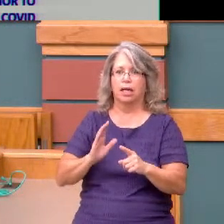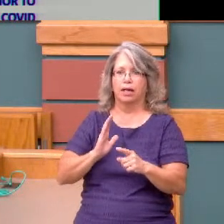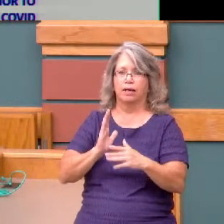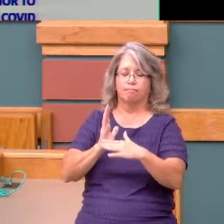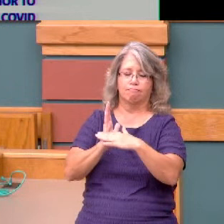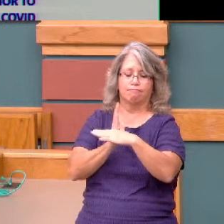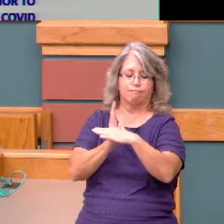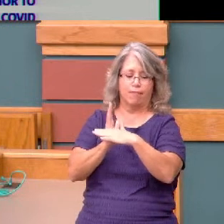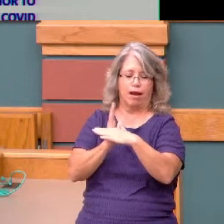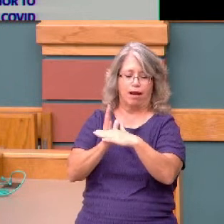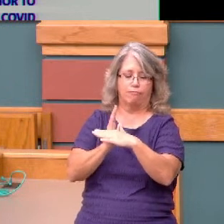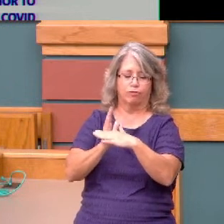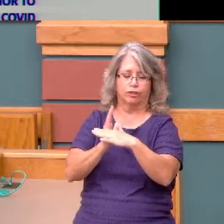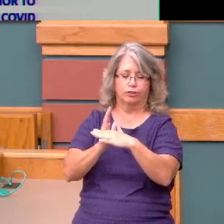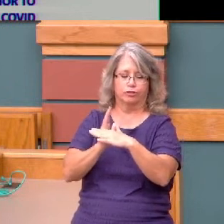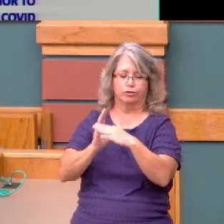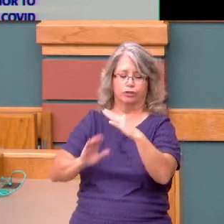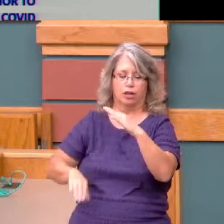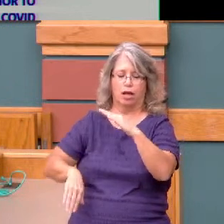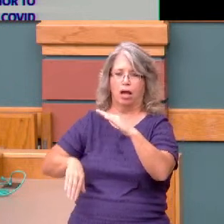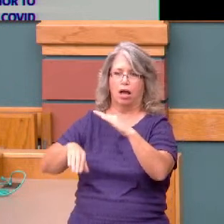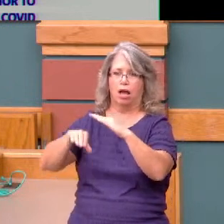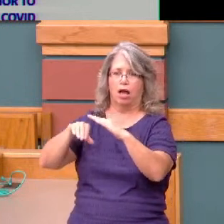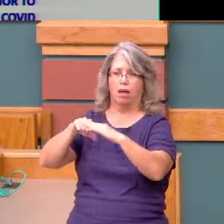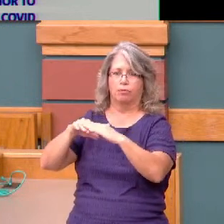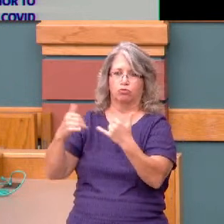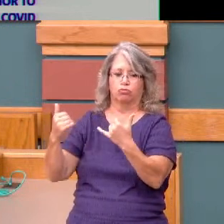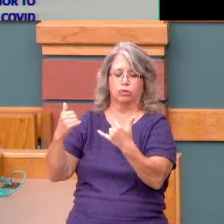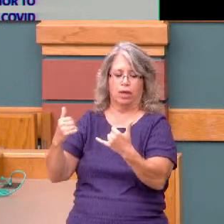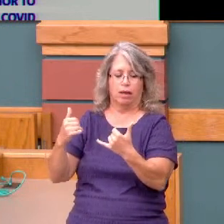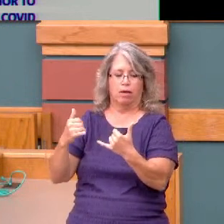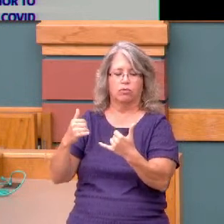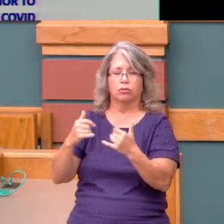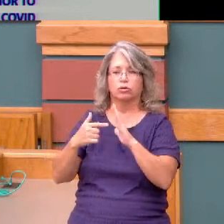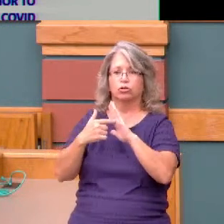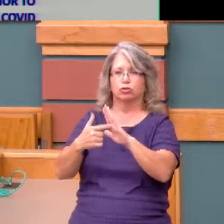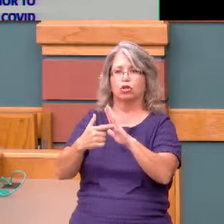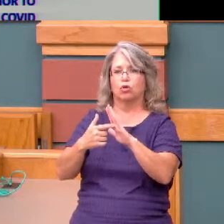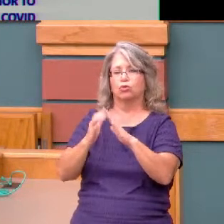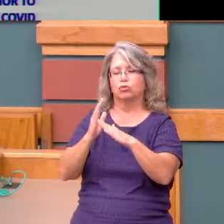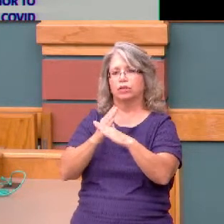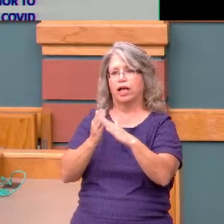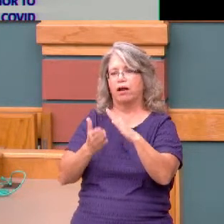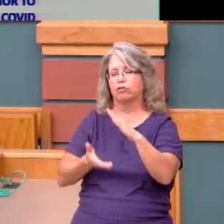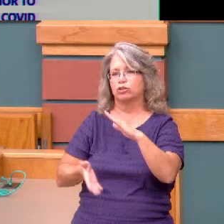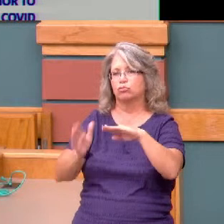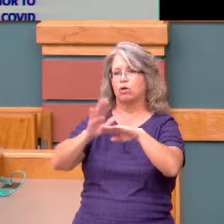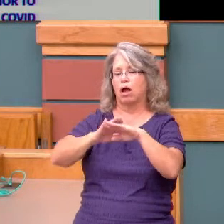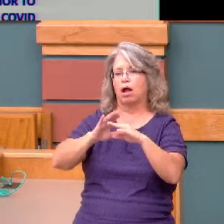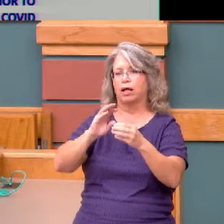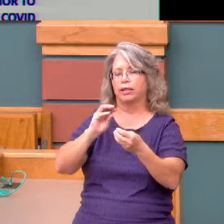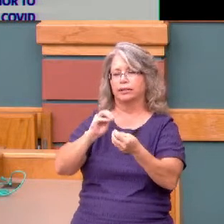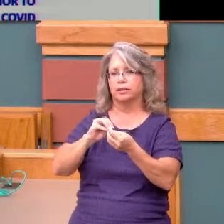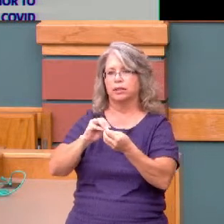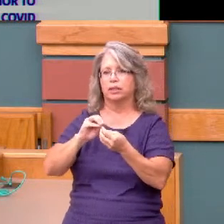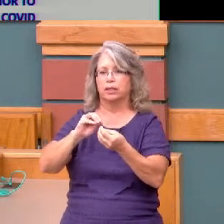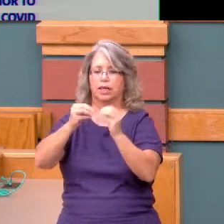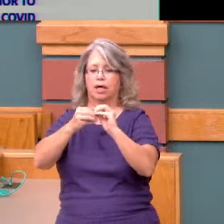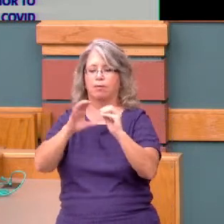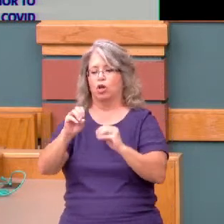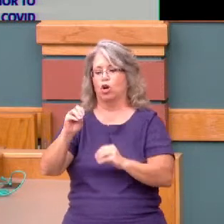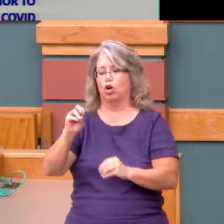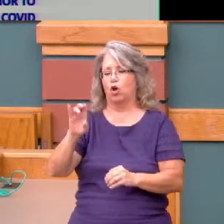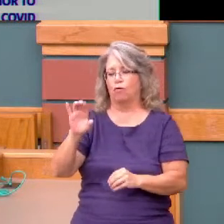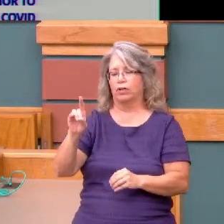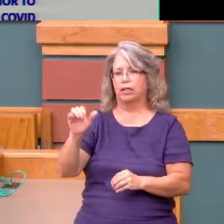to present mark the average rise in the number of COVID cases, and then we have our two scenarios, which one